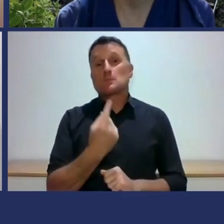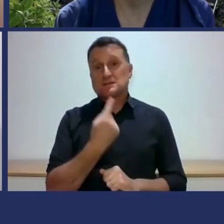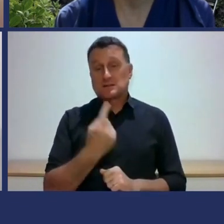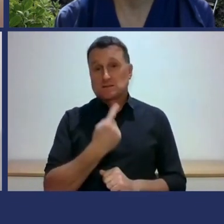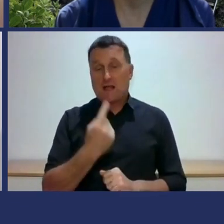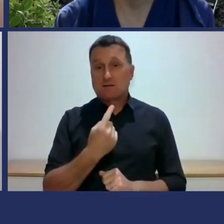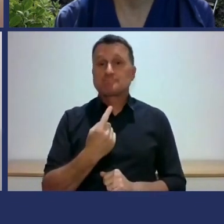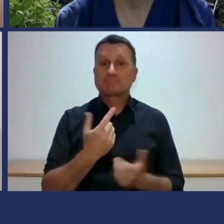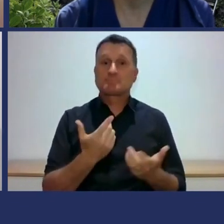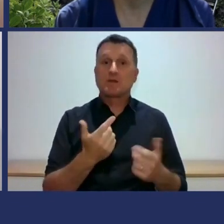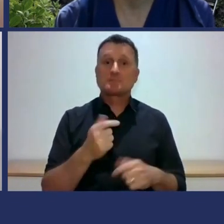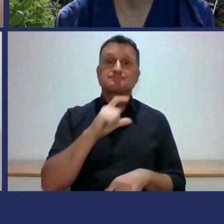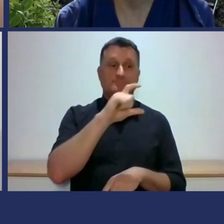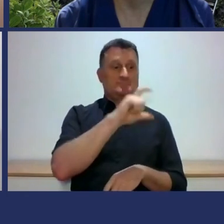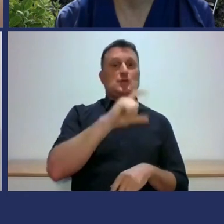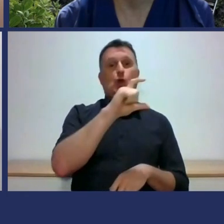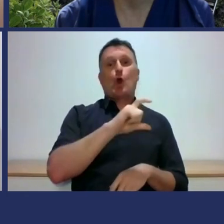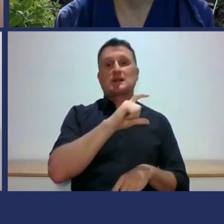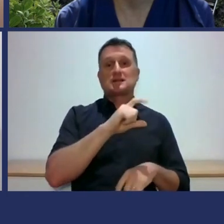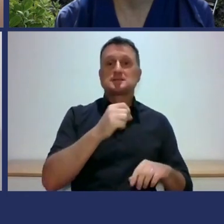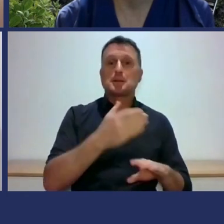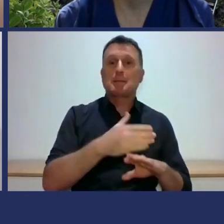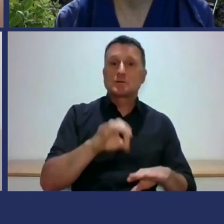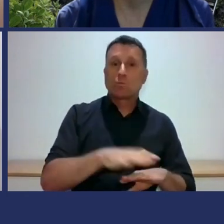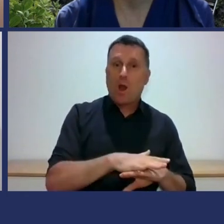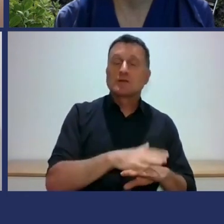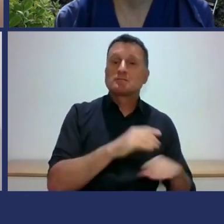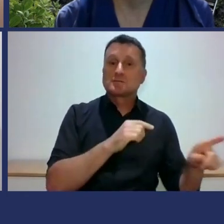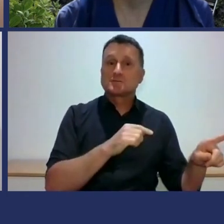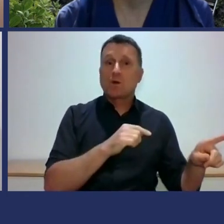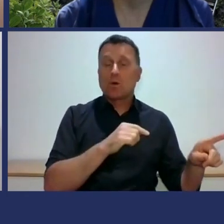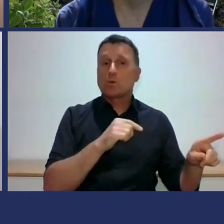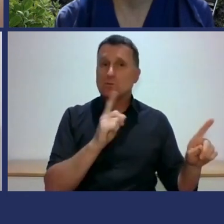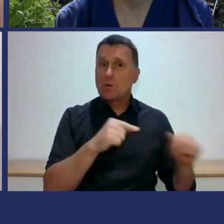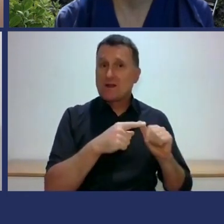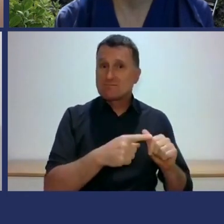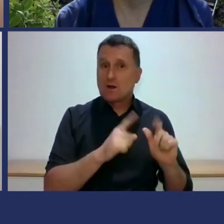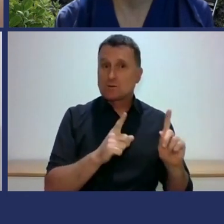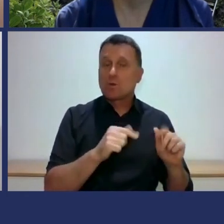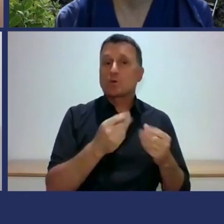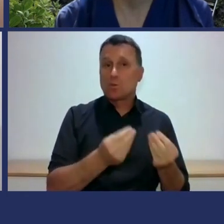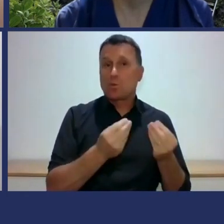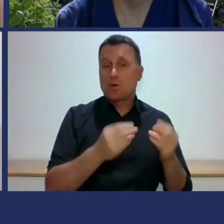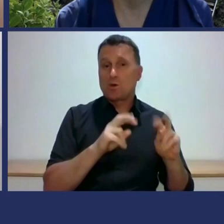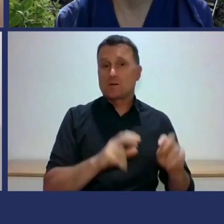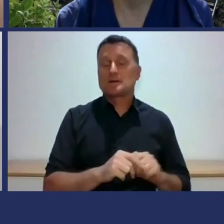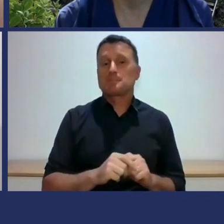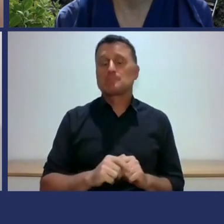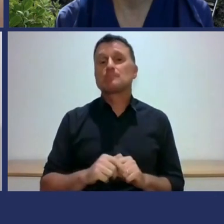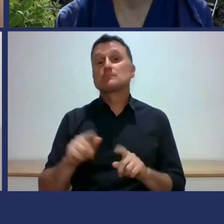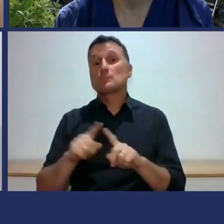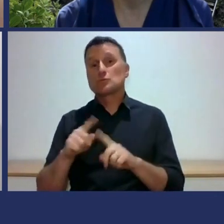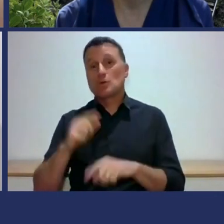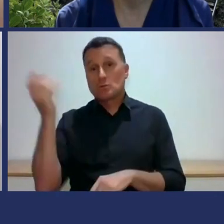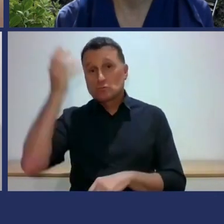absolutely safe, even if there are sort of people that maybe have a different idea. Yeah, and the midwifery council is the same, the regulatory, be same as the medical and